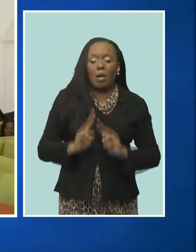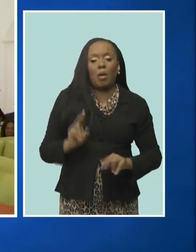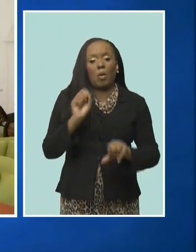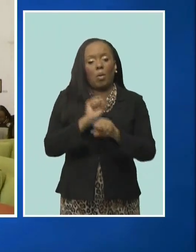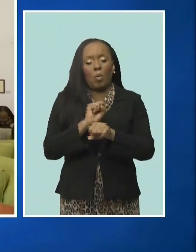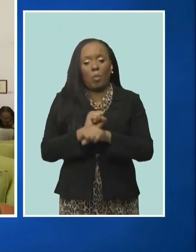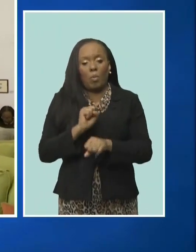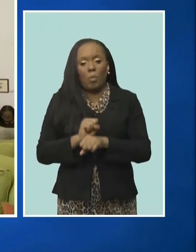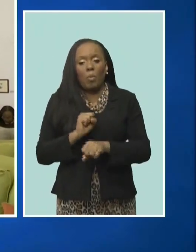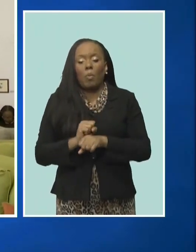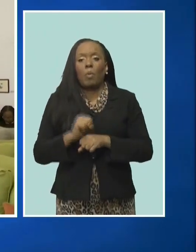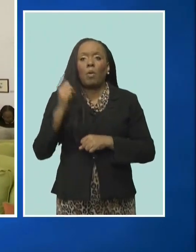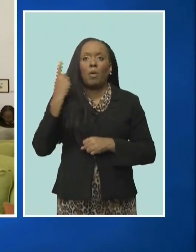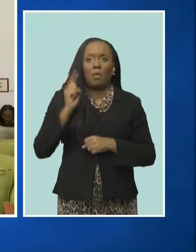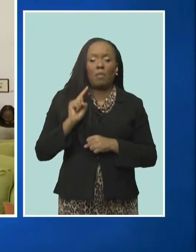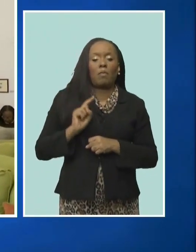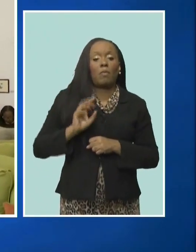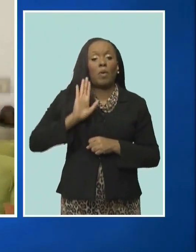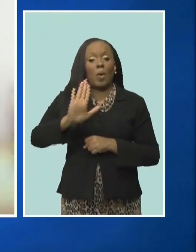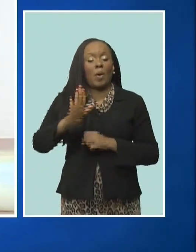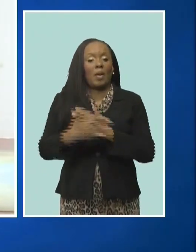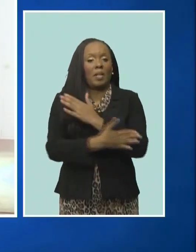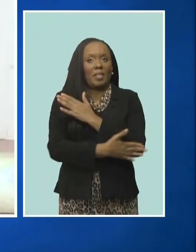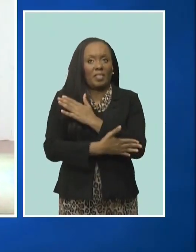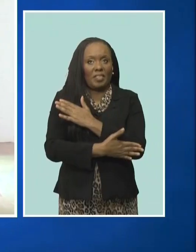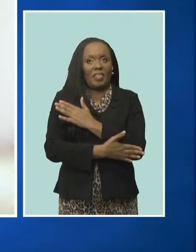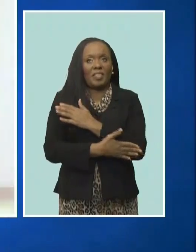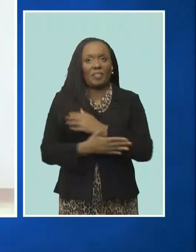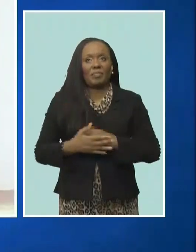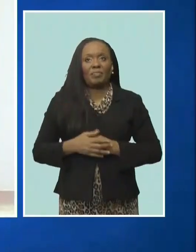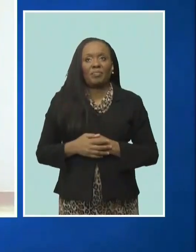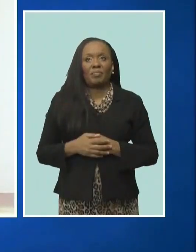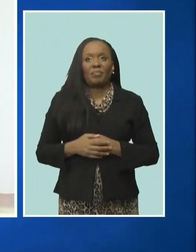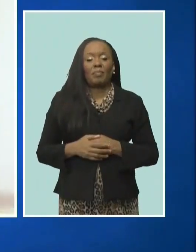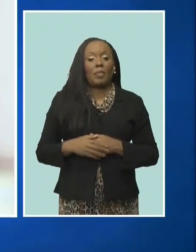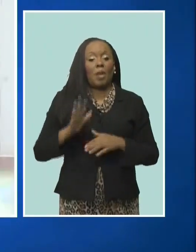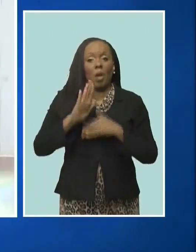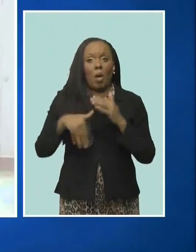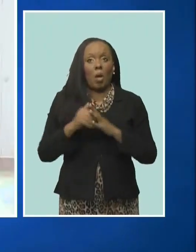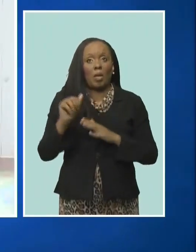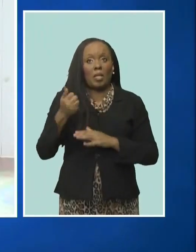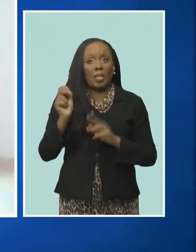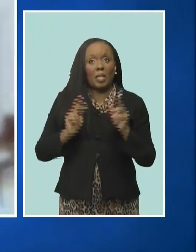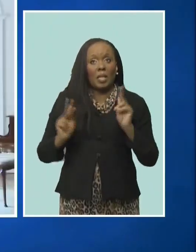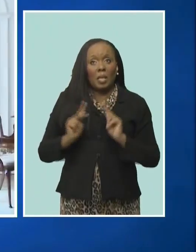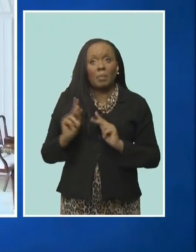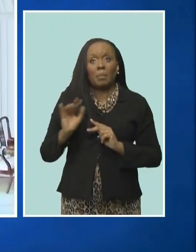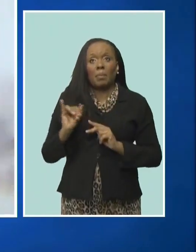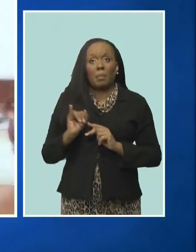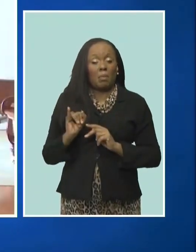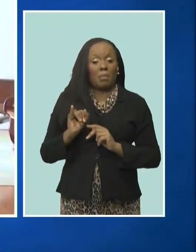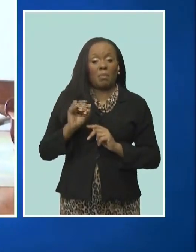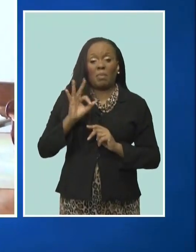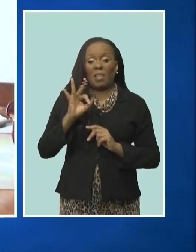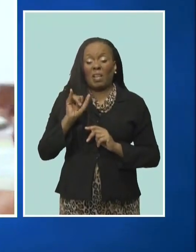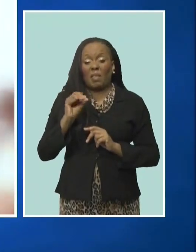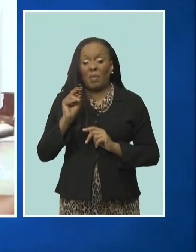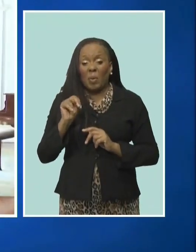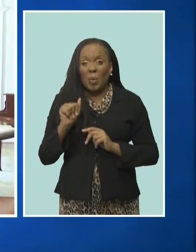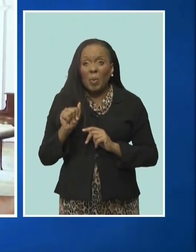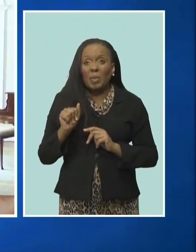an honor to work on behalf of your country. Trevor Boyce, Valis Cadogan, Fiona Griffith, Hugh Griffith, Ian